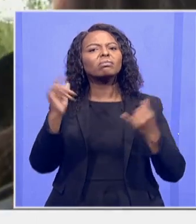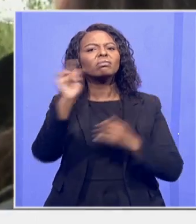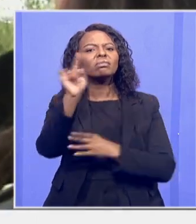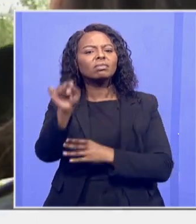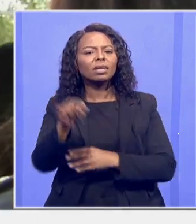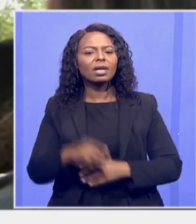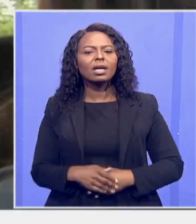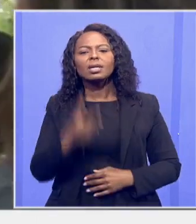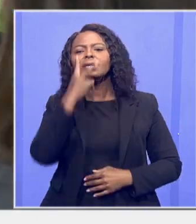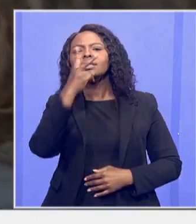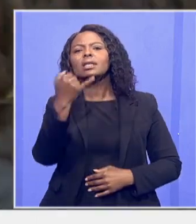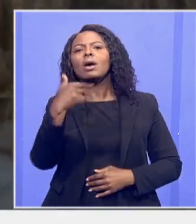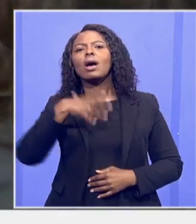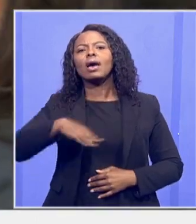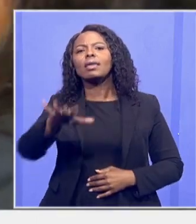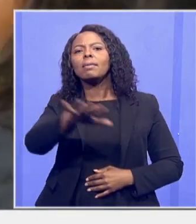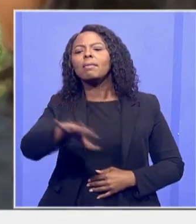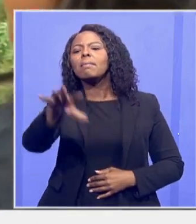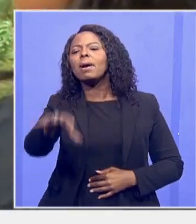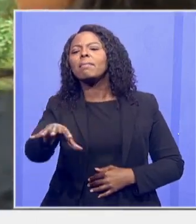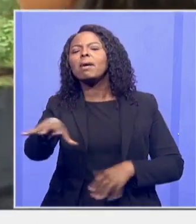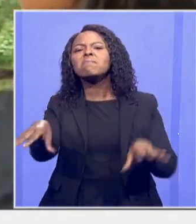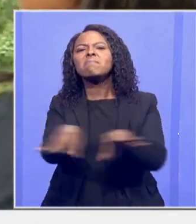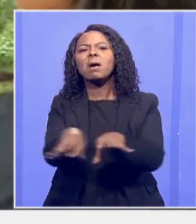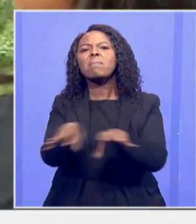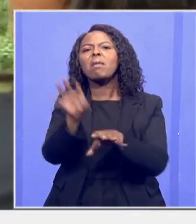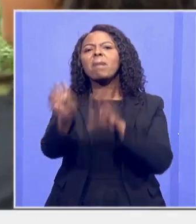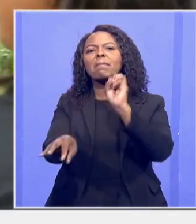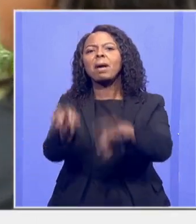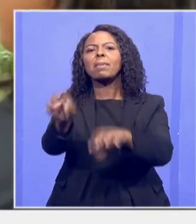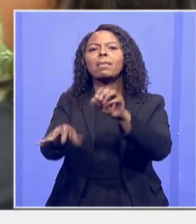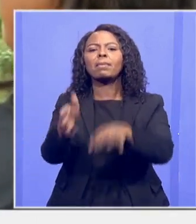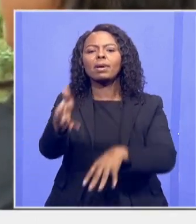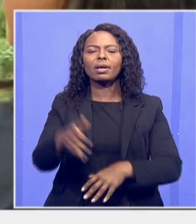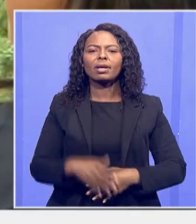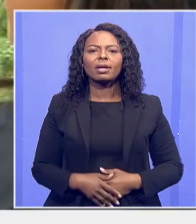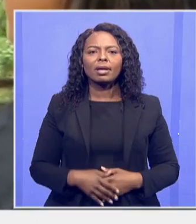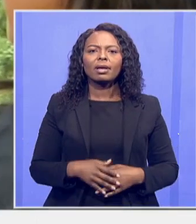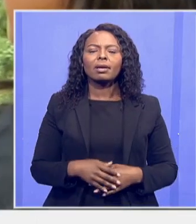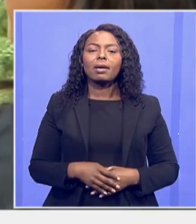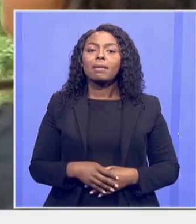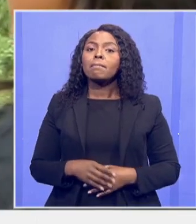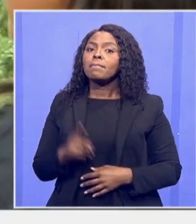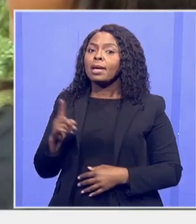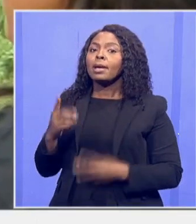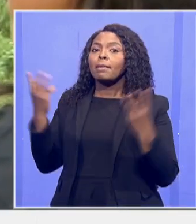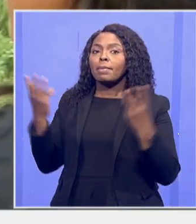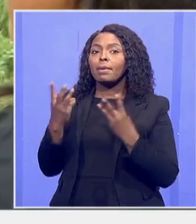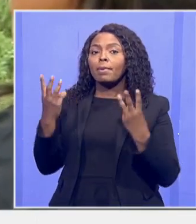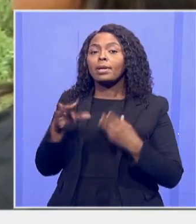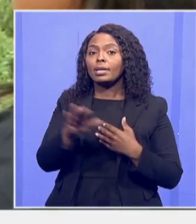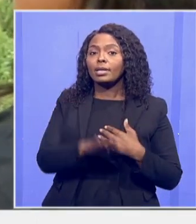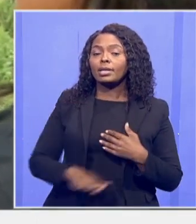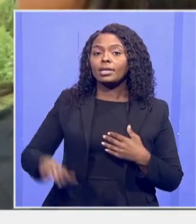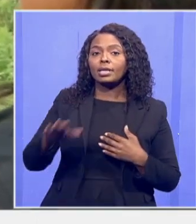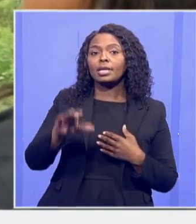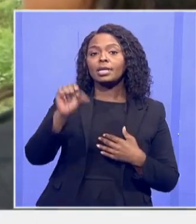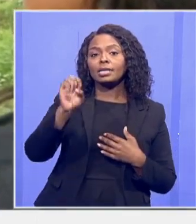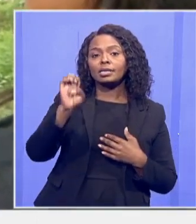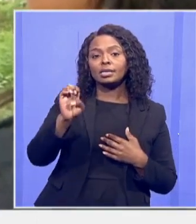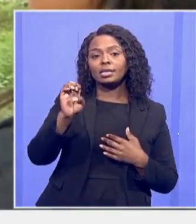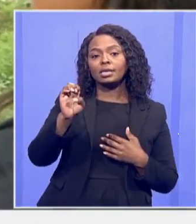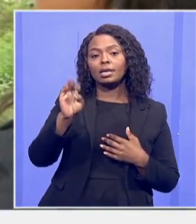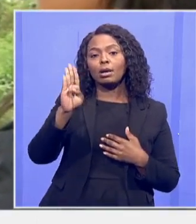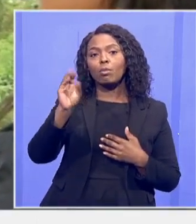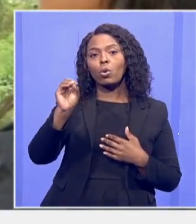illegal dumping site here. How did this community get to the state? Look, the people of Sebokeng in particular here, people of